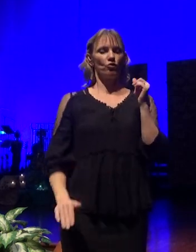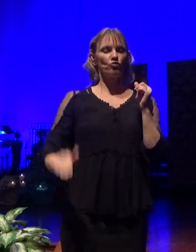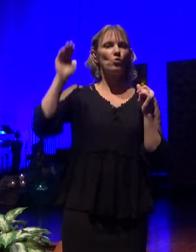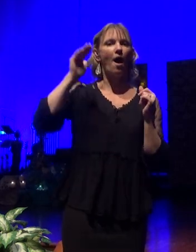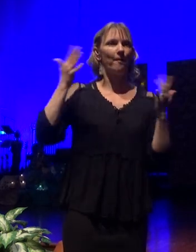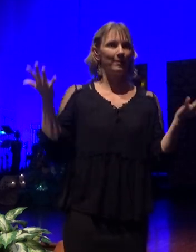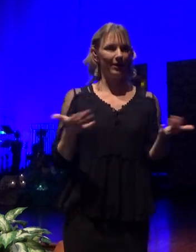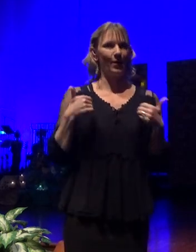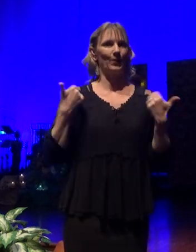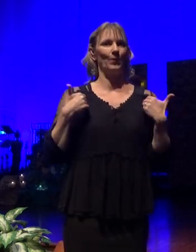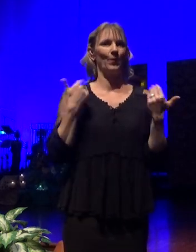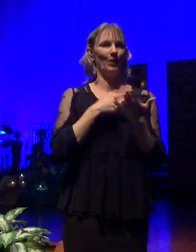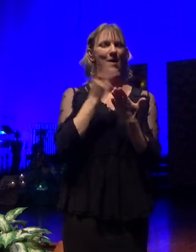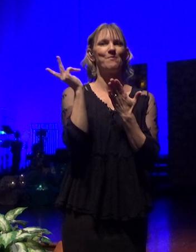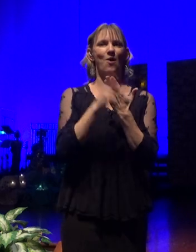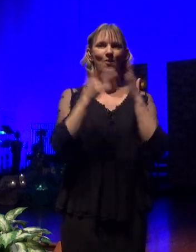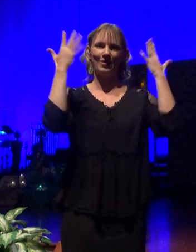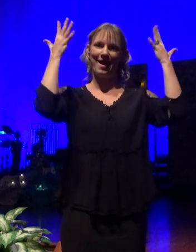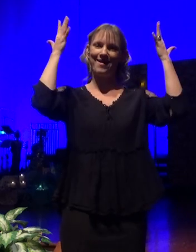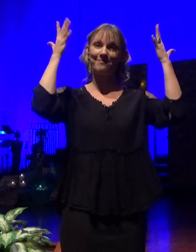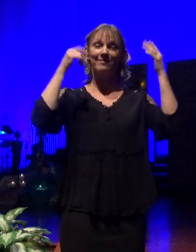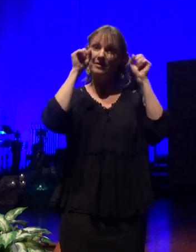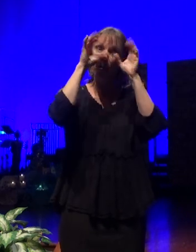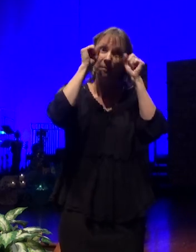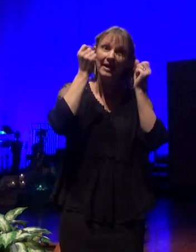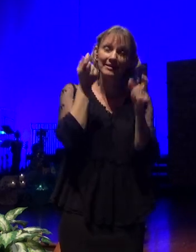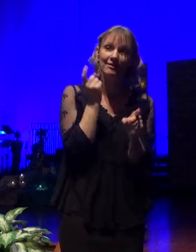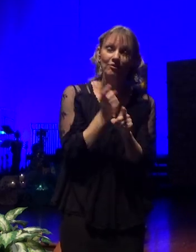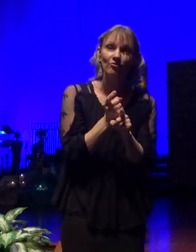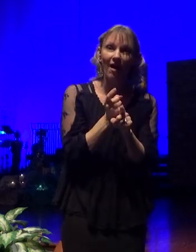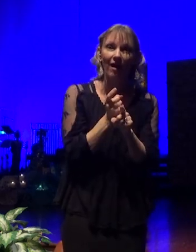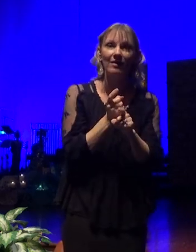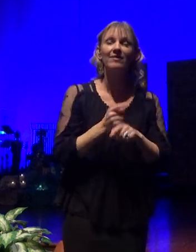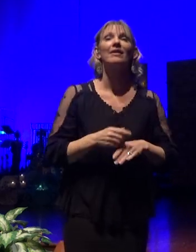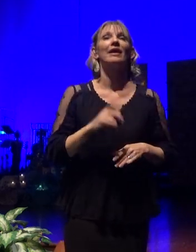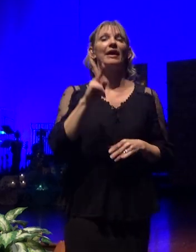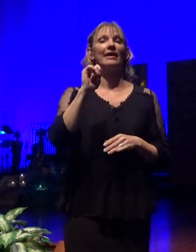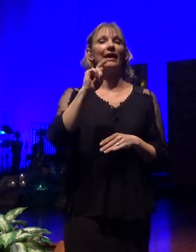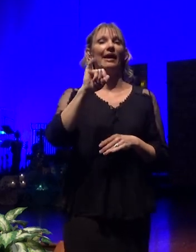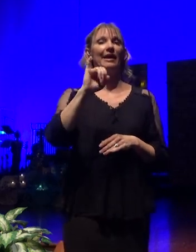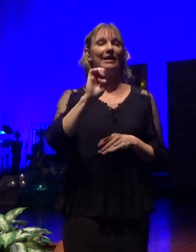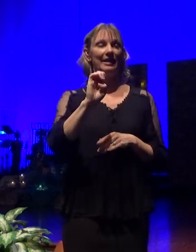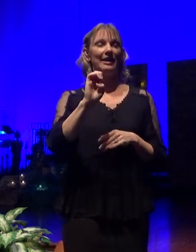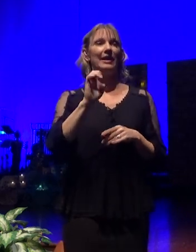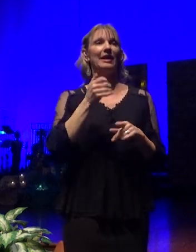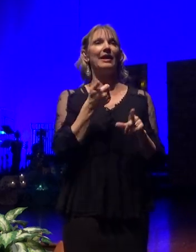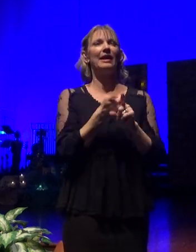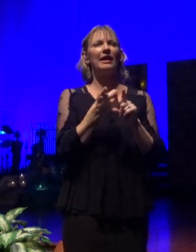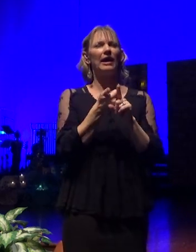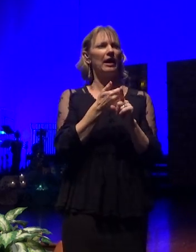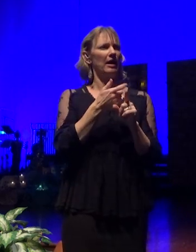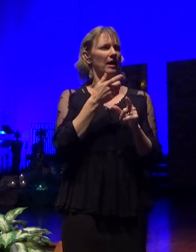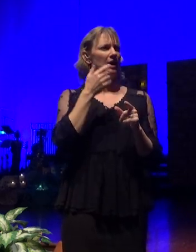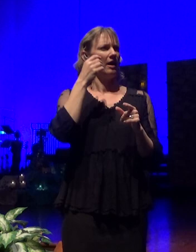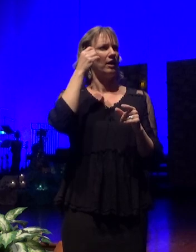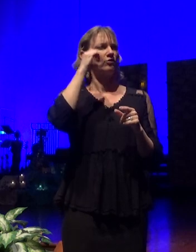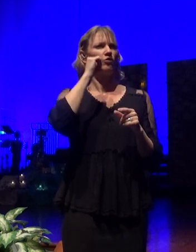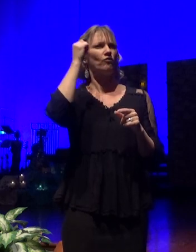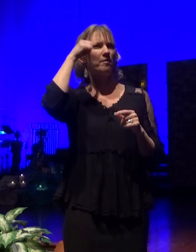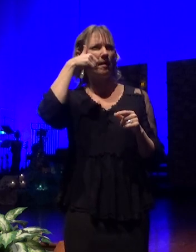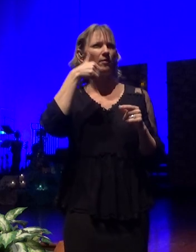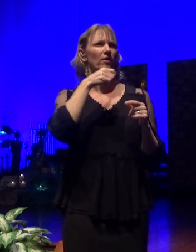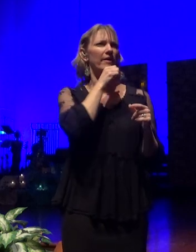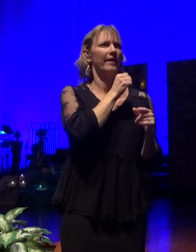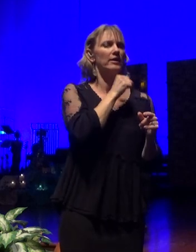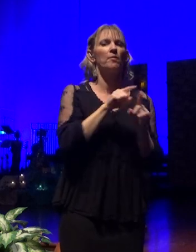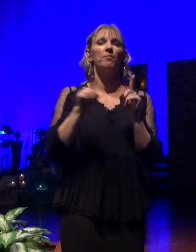and so it's amazing, right? Katie was, I can't remember how old she was, and Nicole was 5 years old when